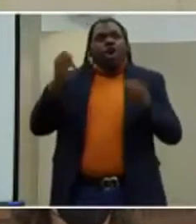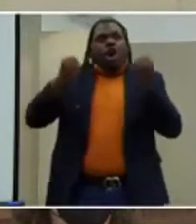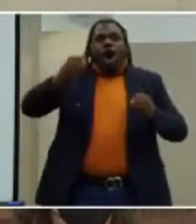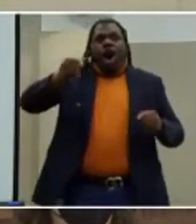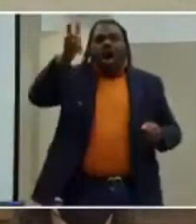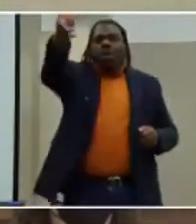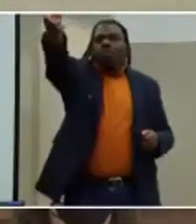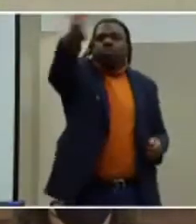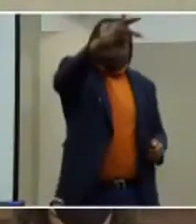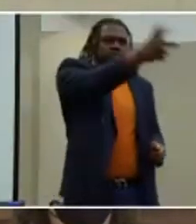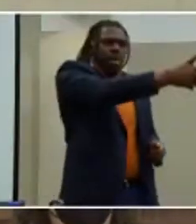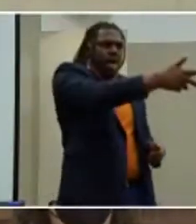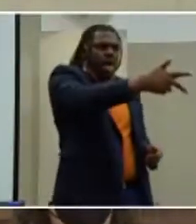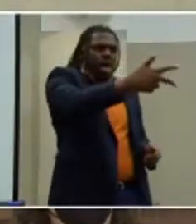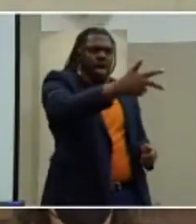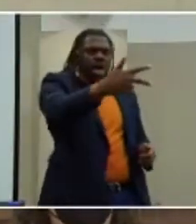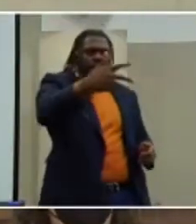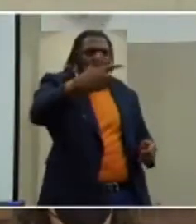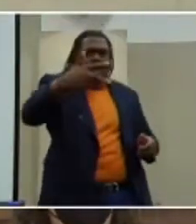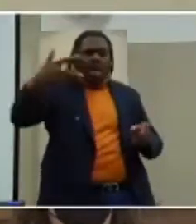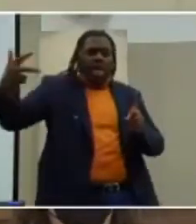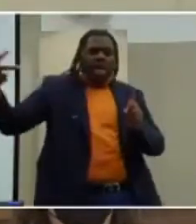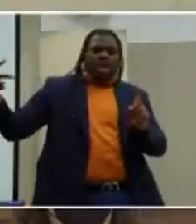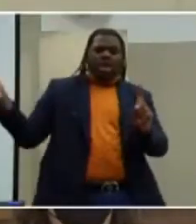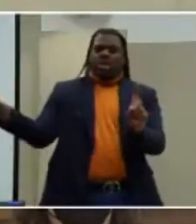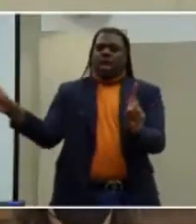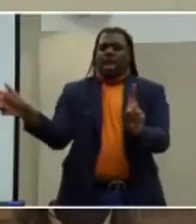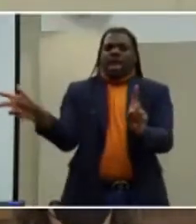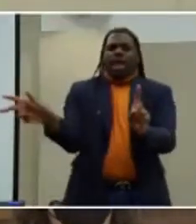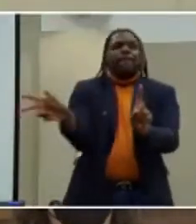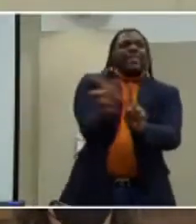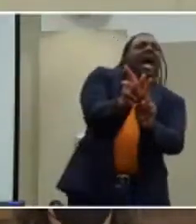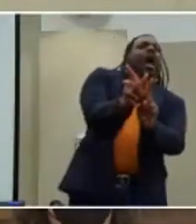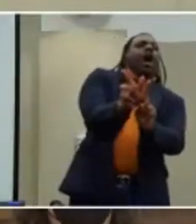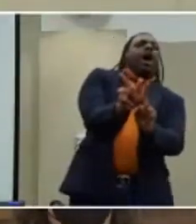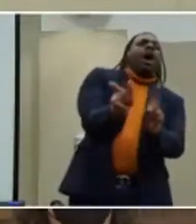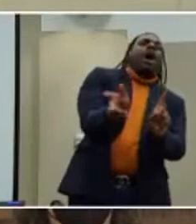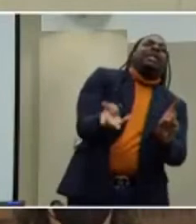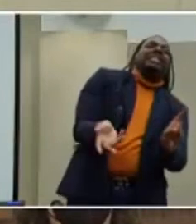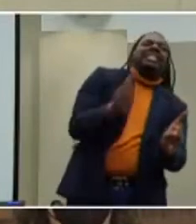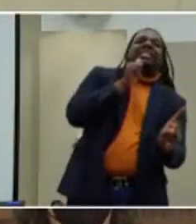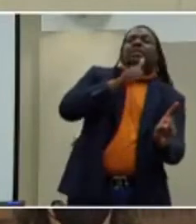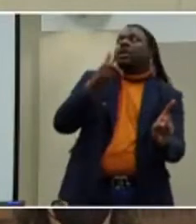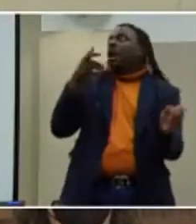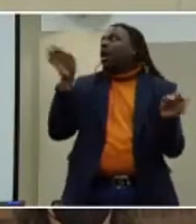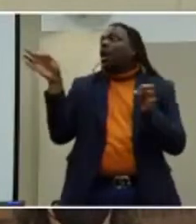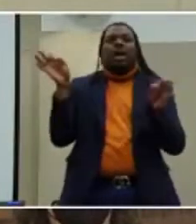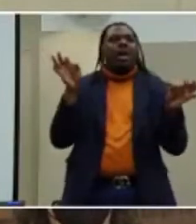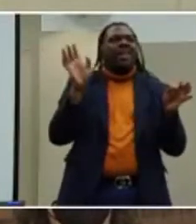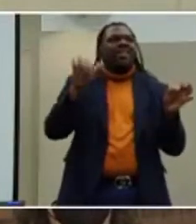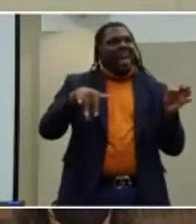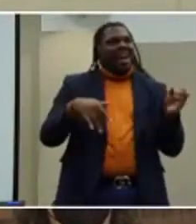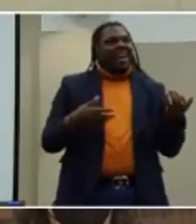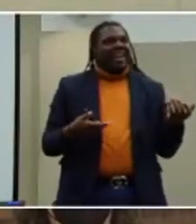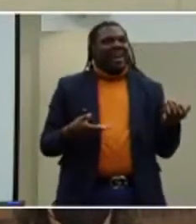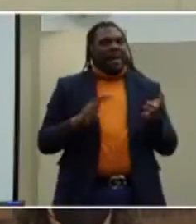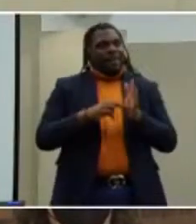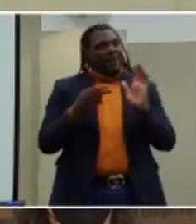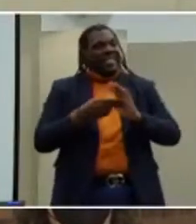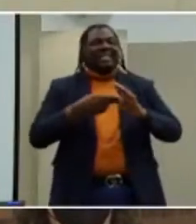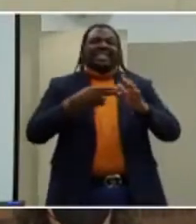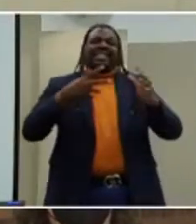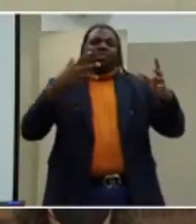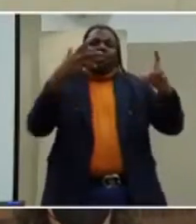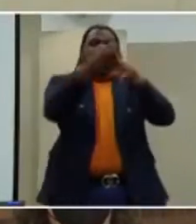driveway is watching the traffic, but not watching the sidewalk's traffic, even though he's crossing what's called